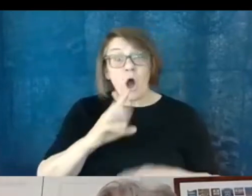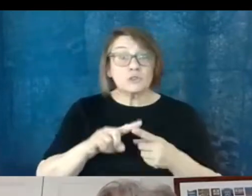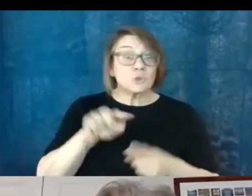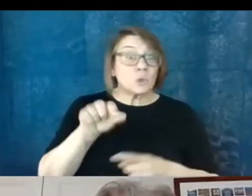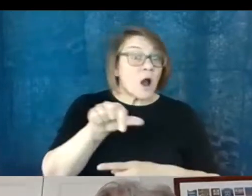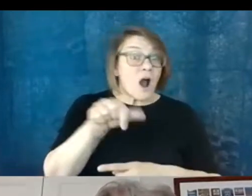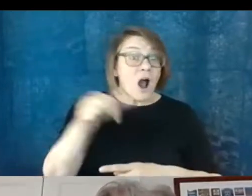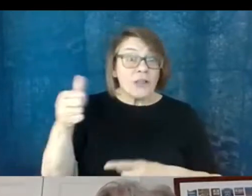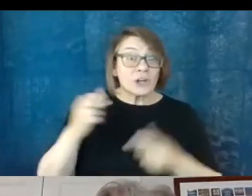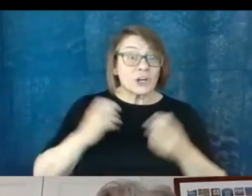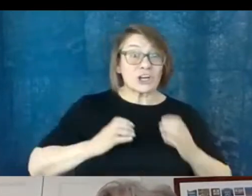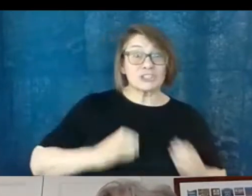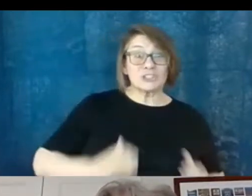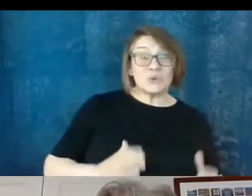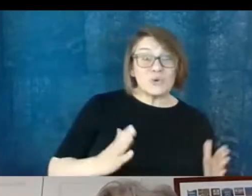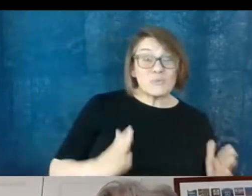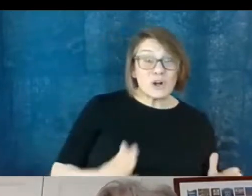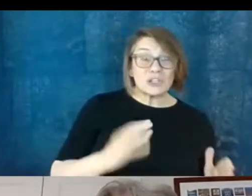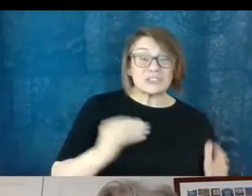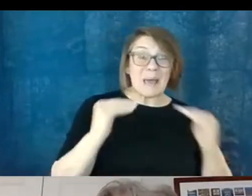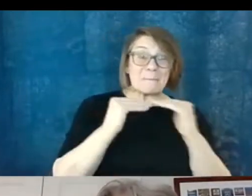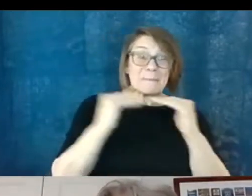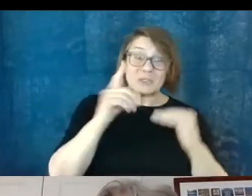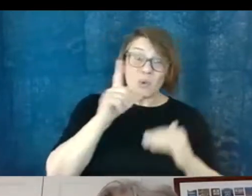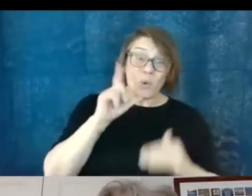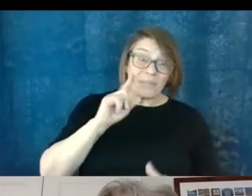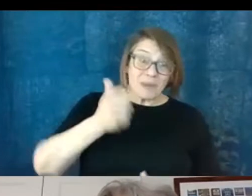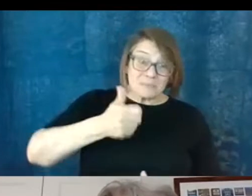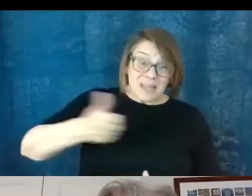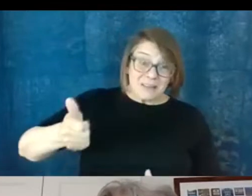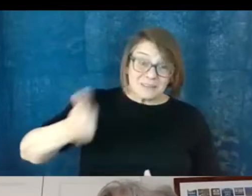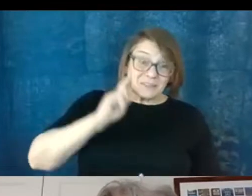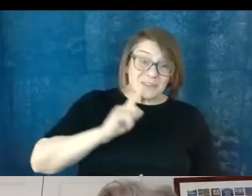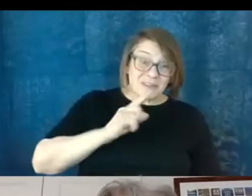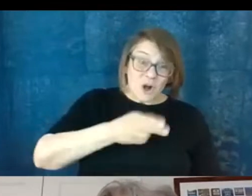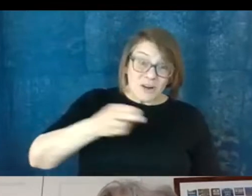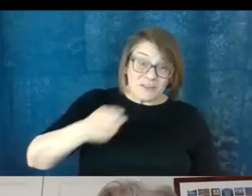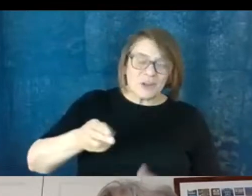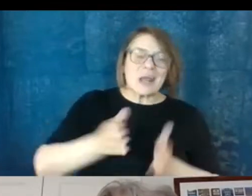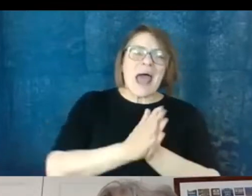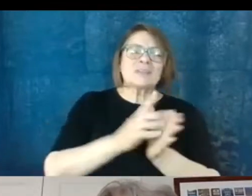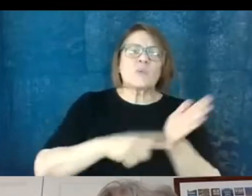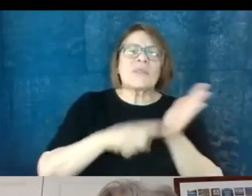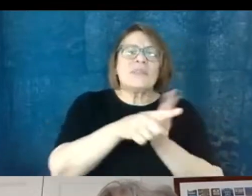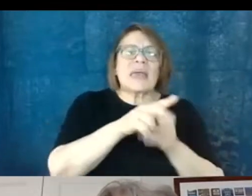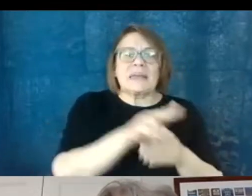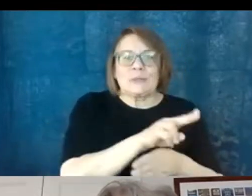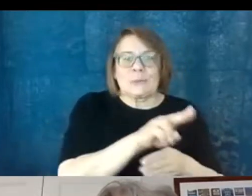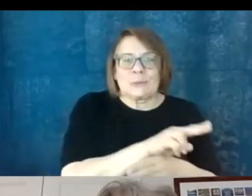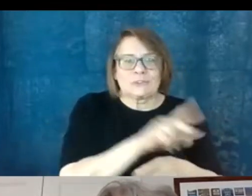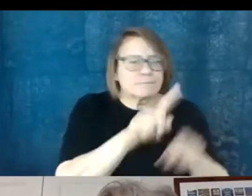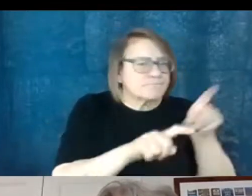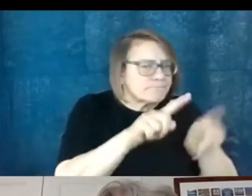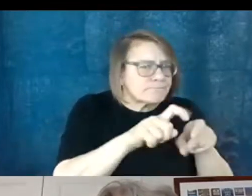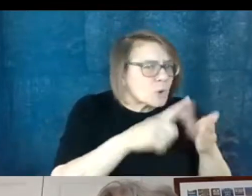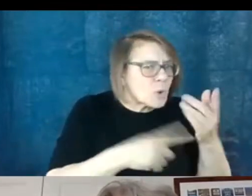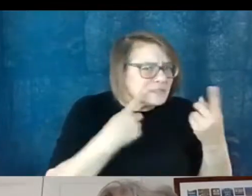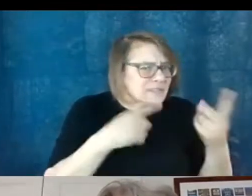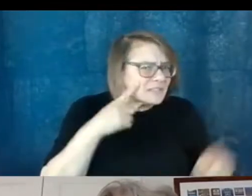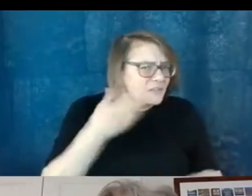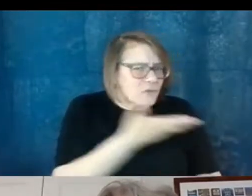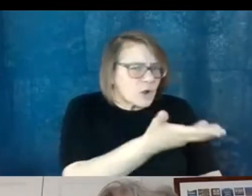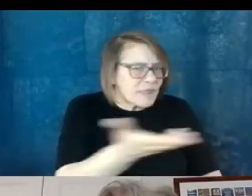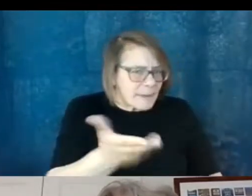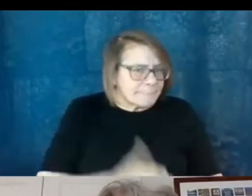other consumers and peers that are deaf or hard of hearing to see what maybe they're using and what has been successful for